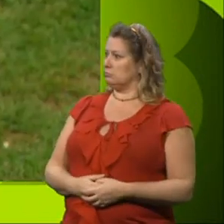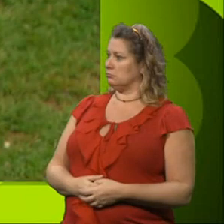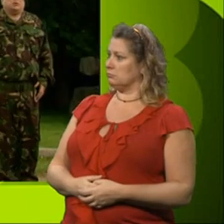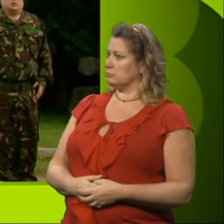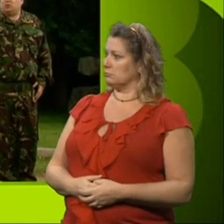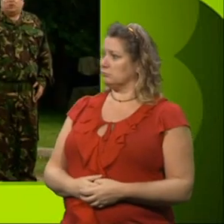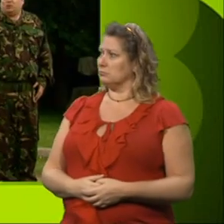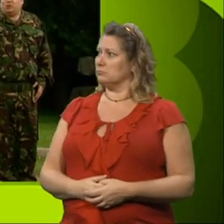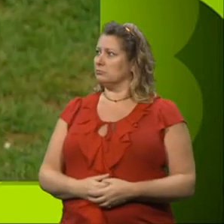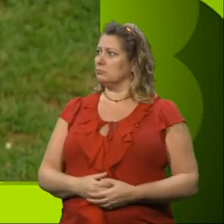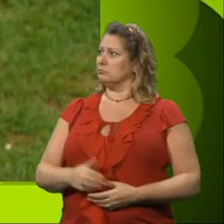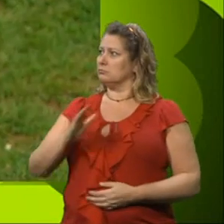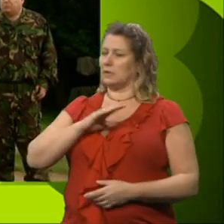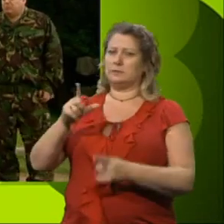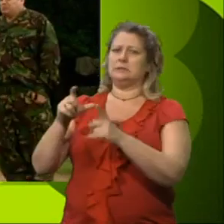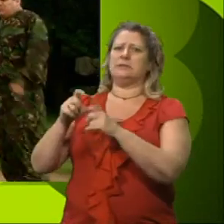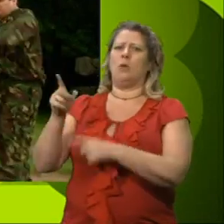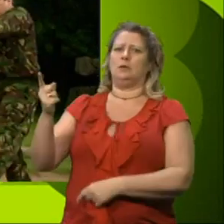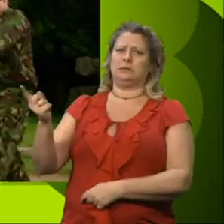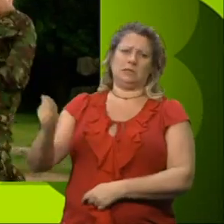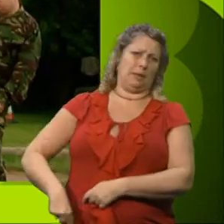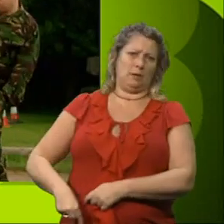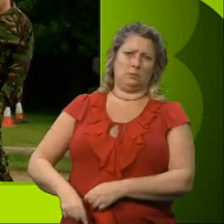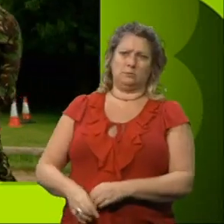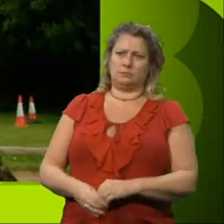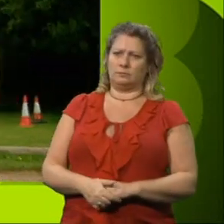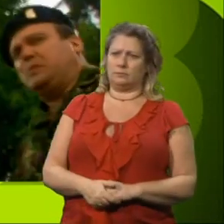Private Digworth, come here.